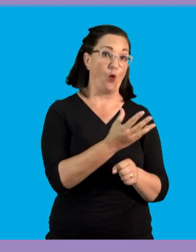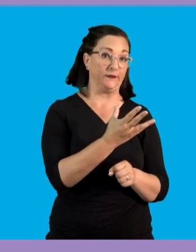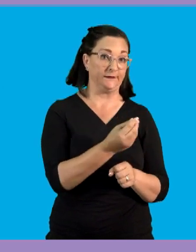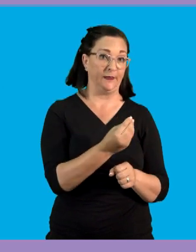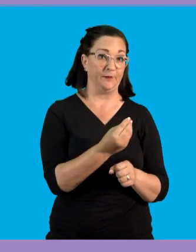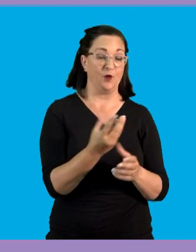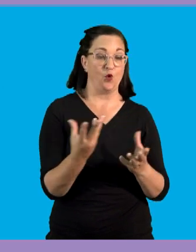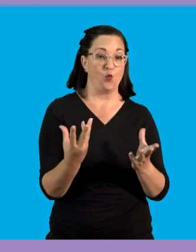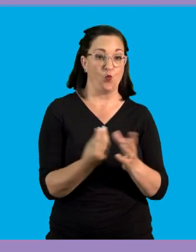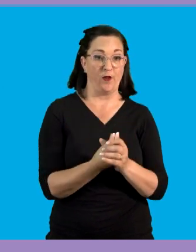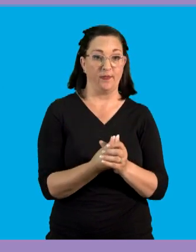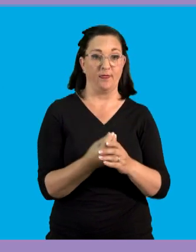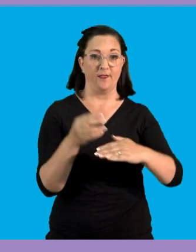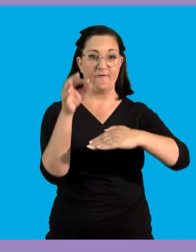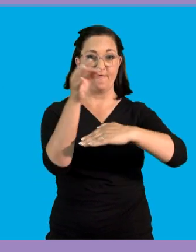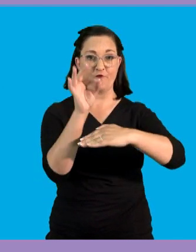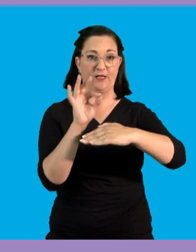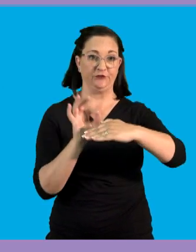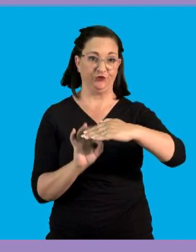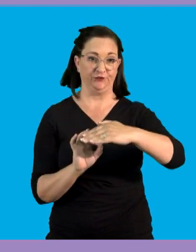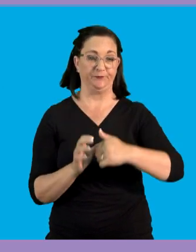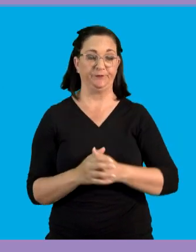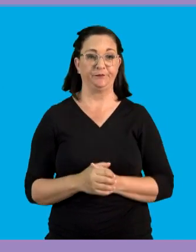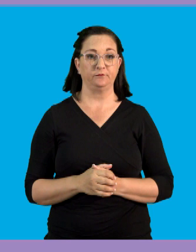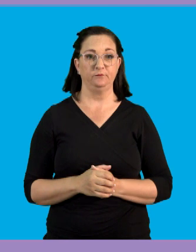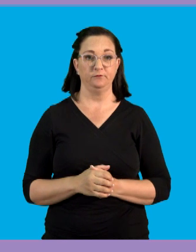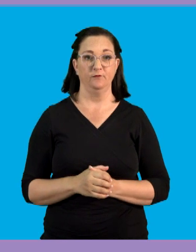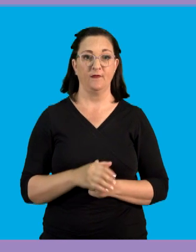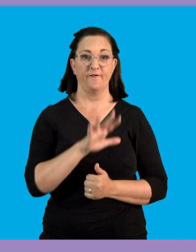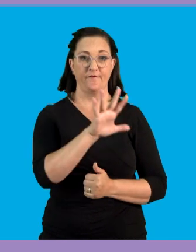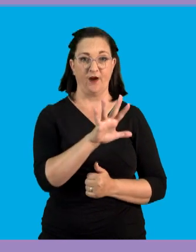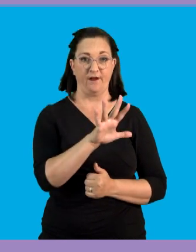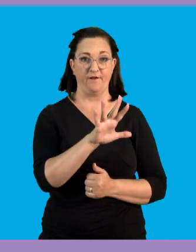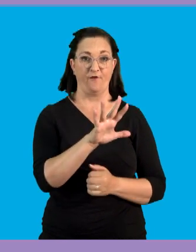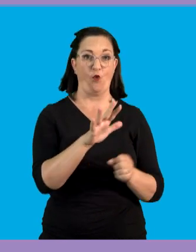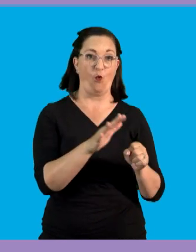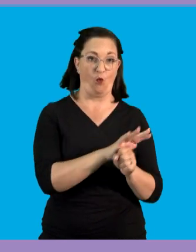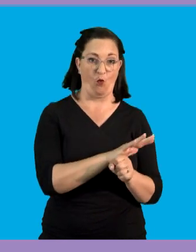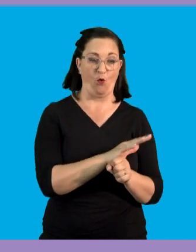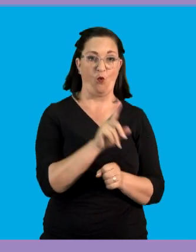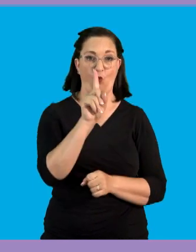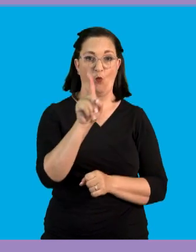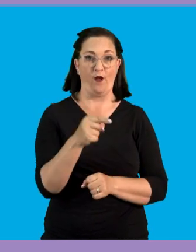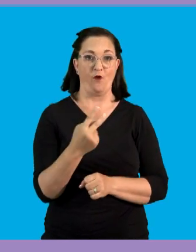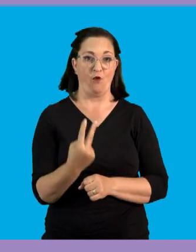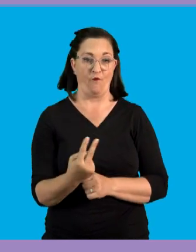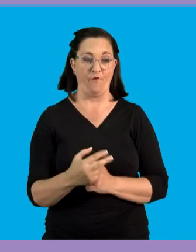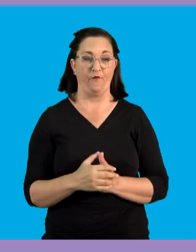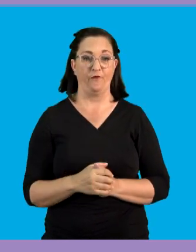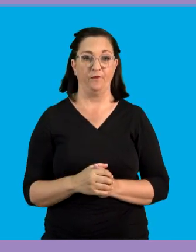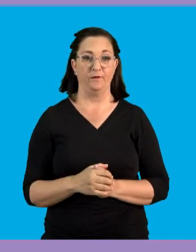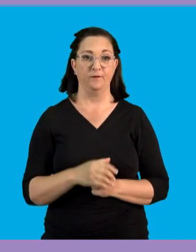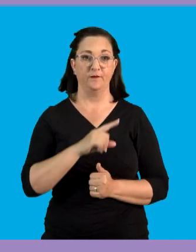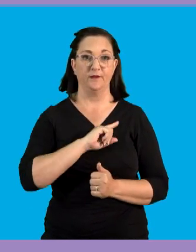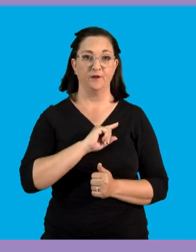a whole number and a fraction. For example, we have 5 wholes and